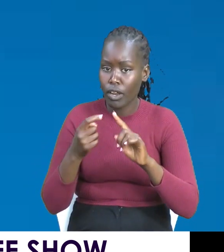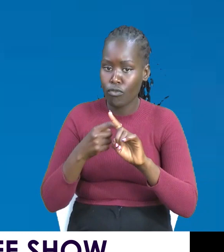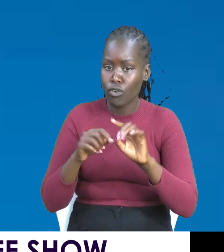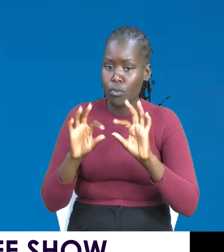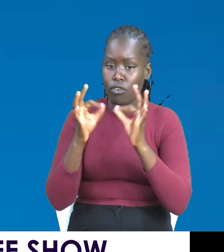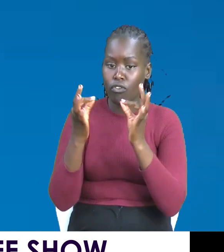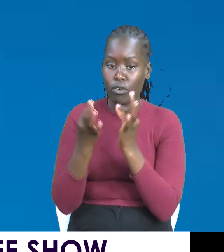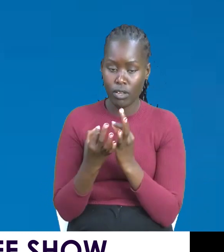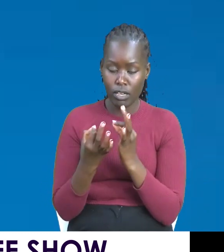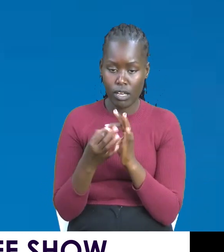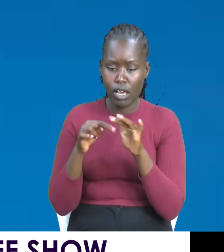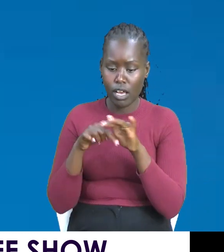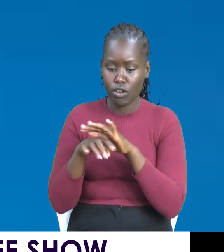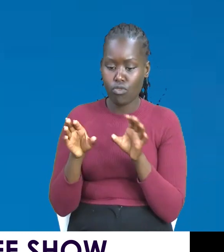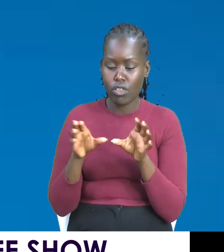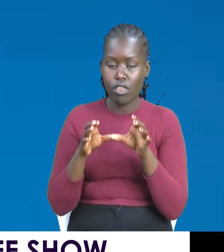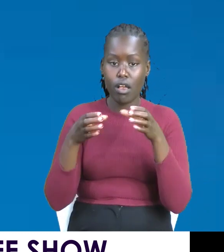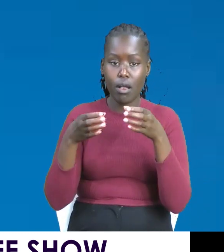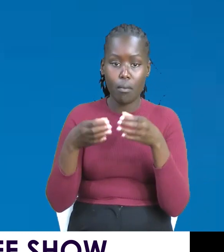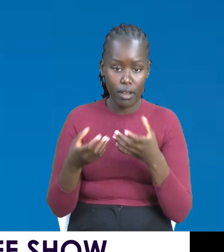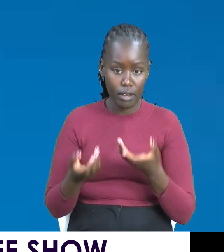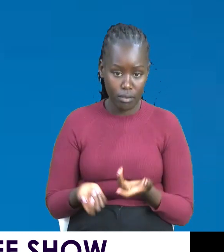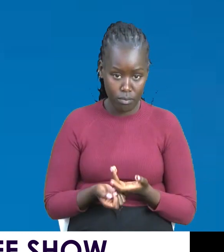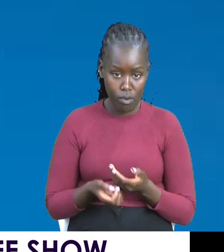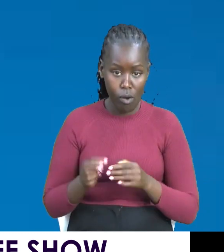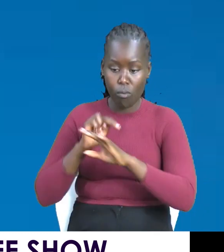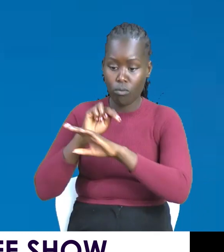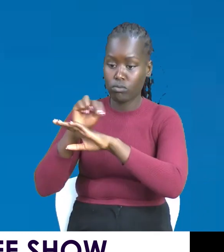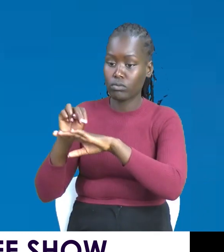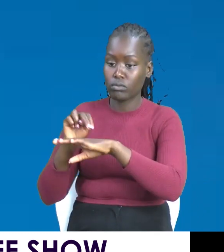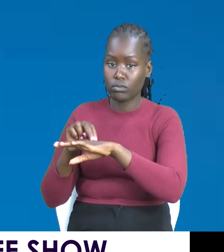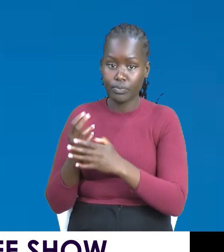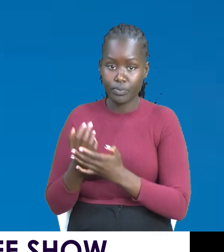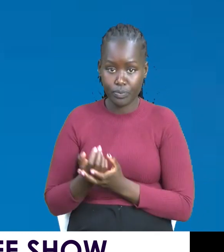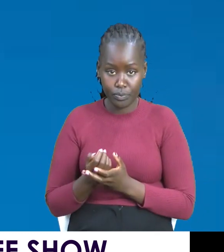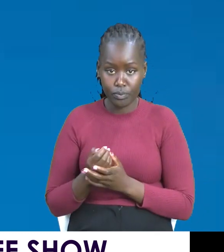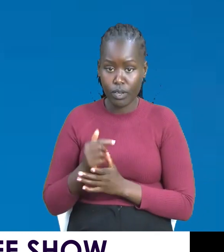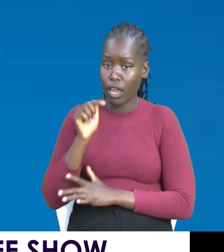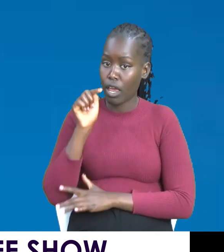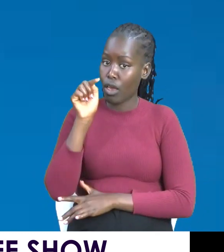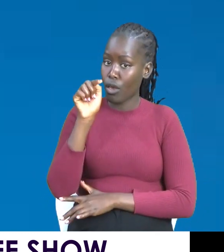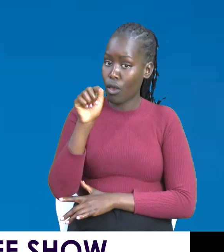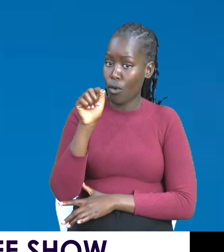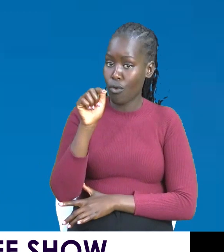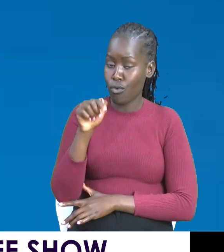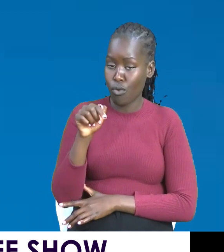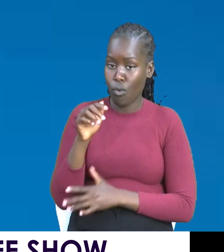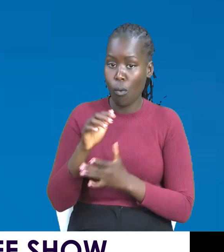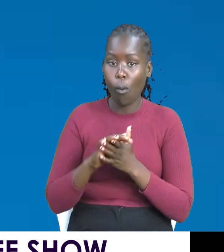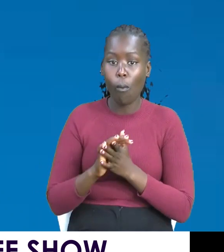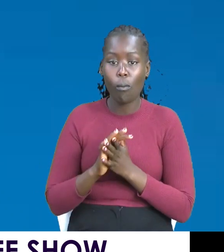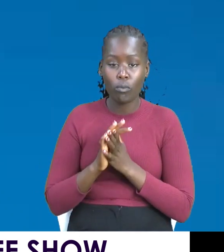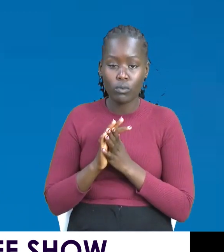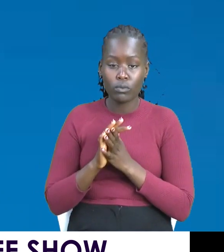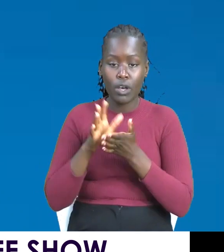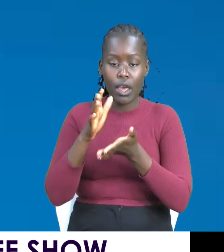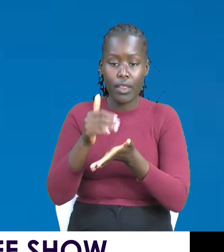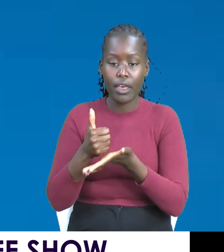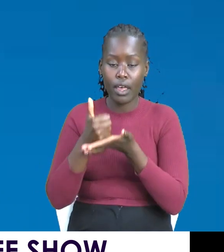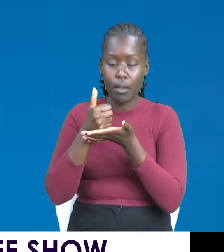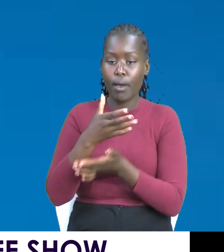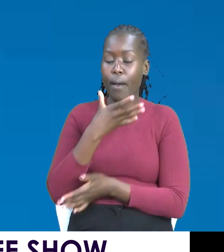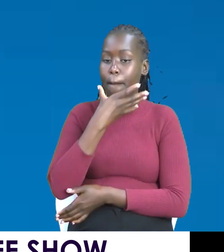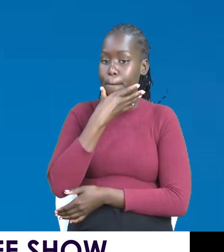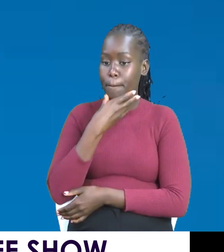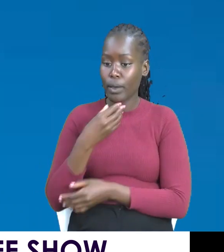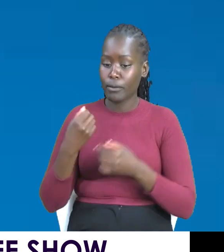goes into the company. It goes into the nation. You are the glue. Men, you